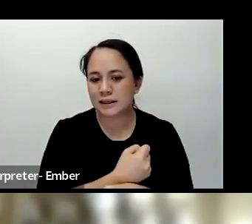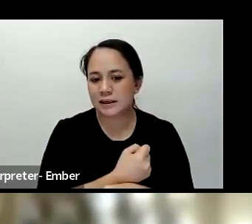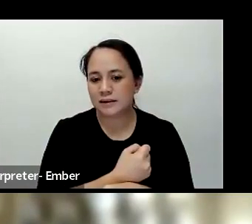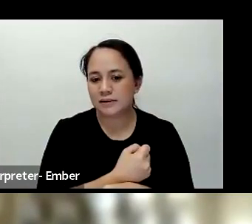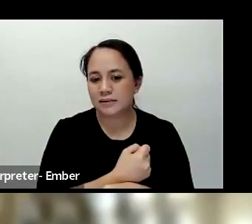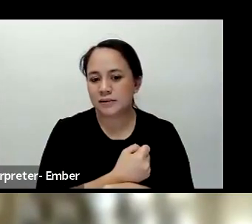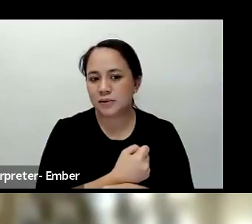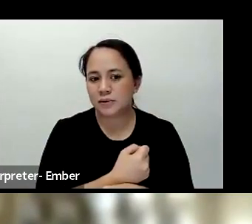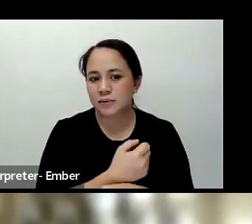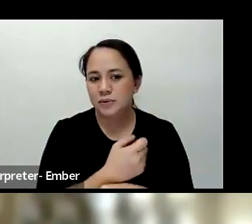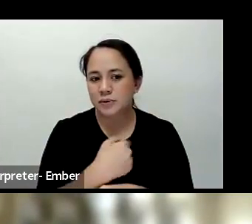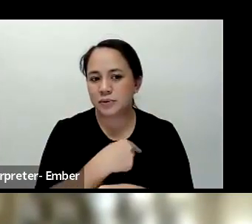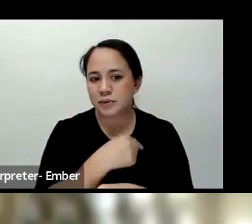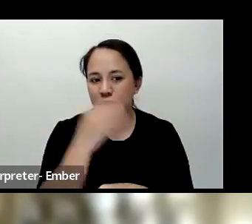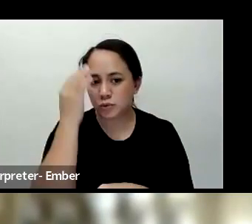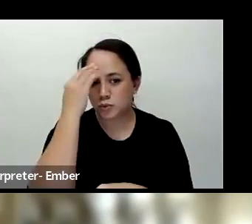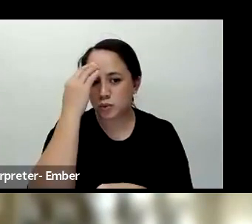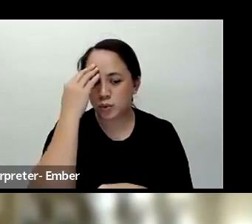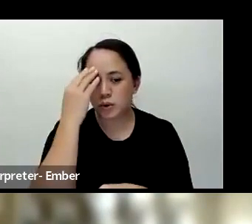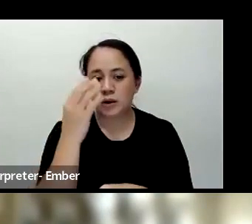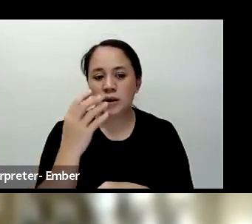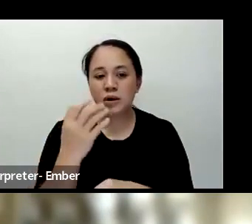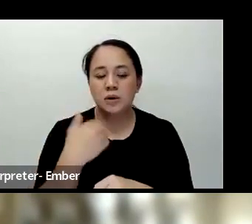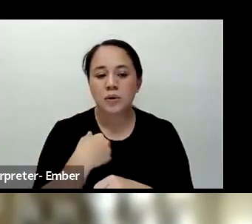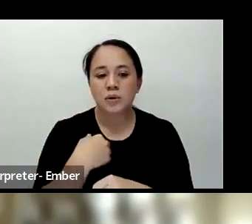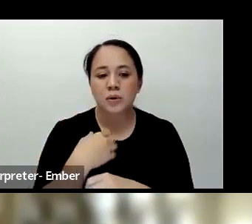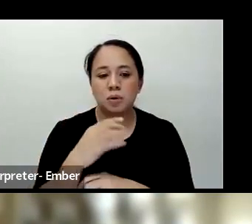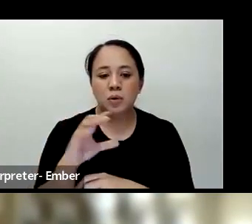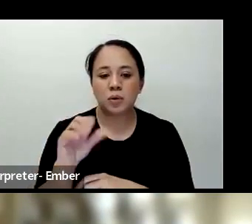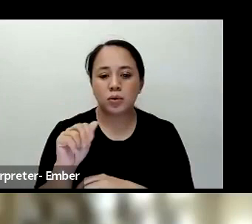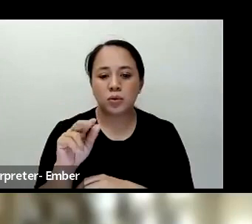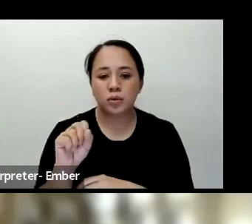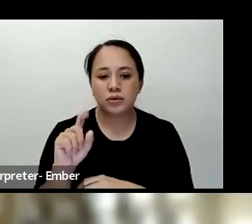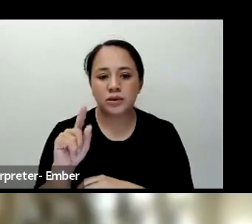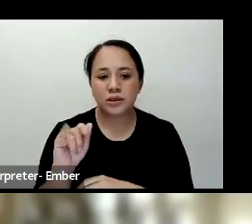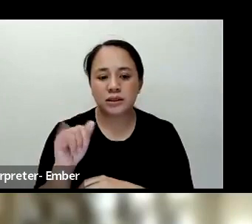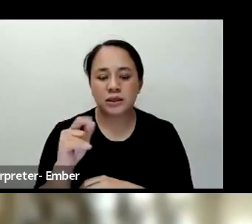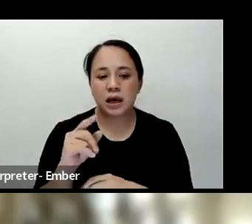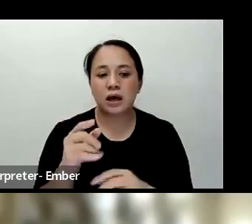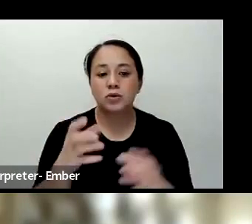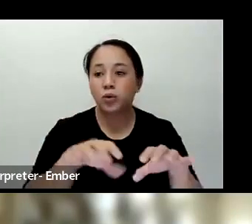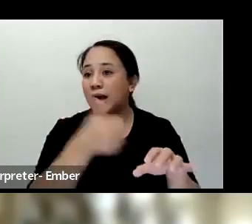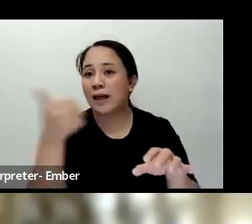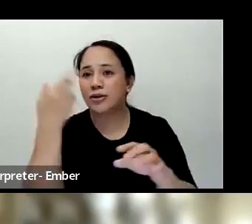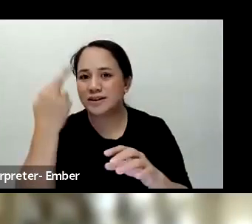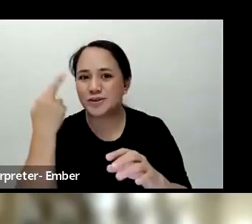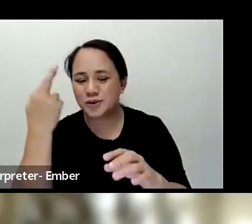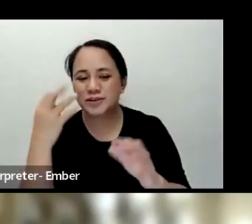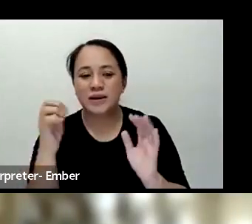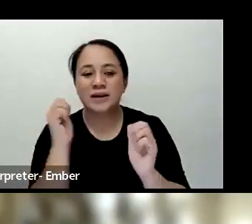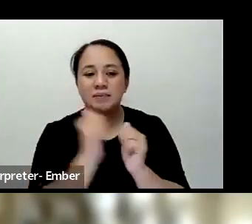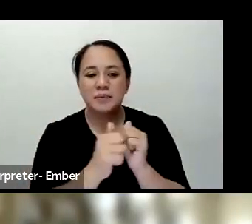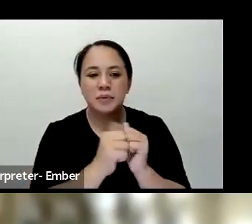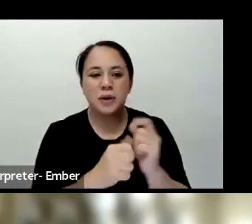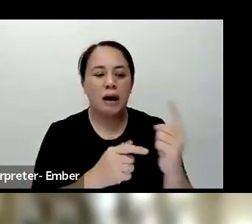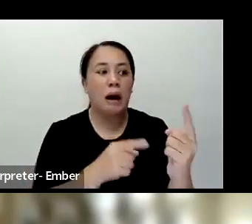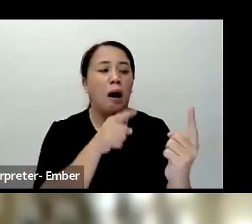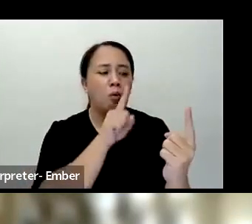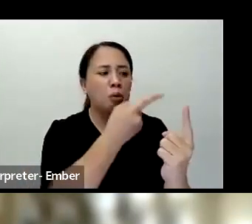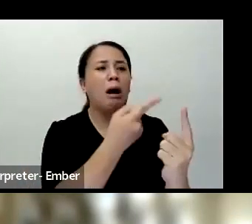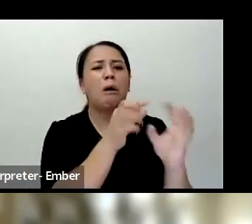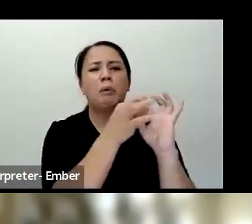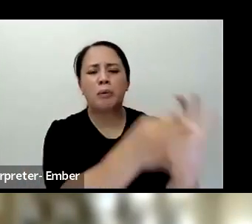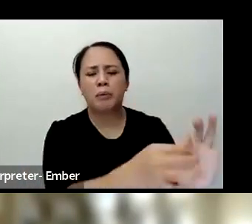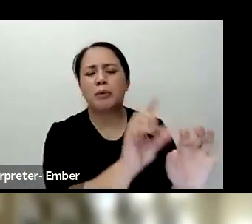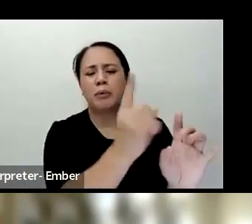we know that causality means this is causing the other variable. When you say that they are just associated,